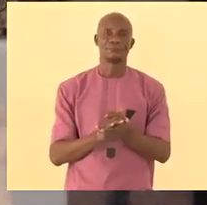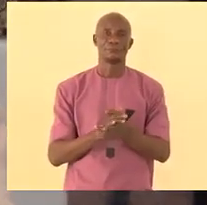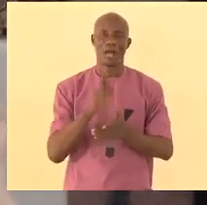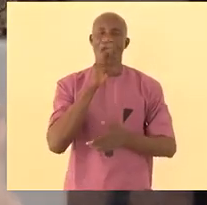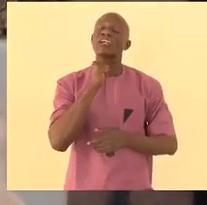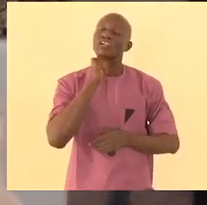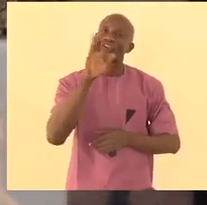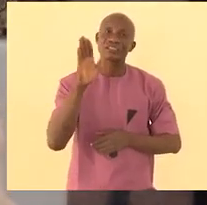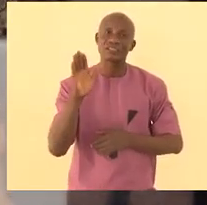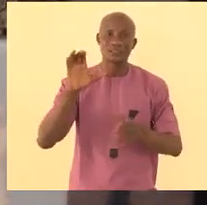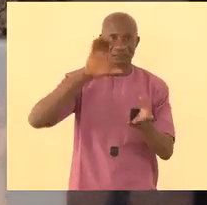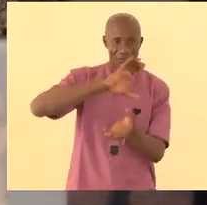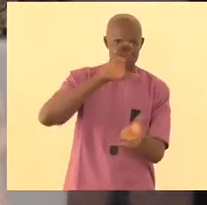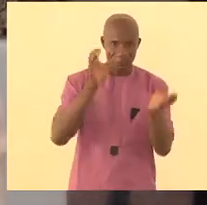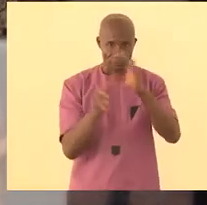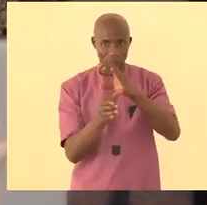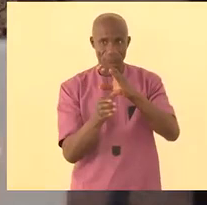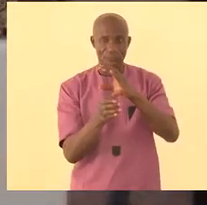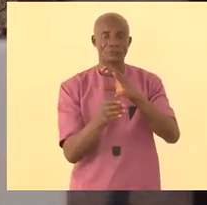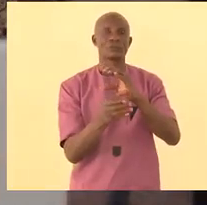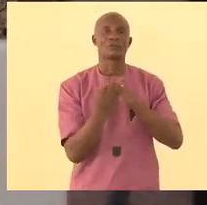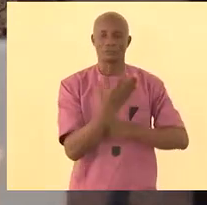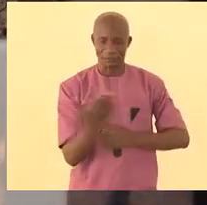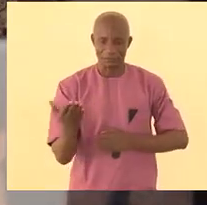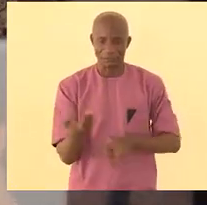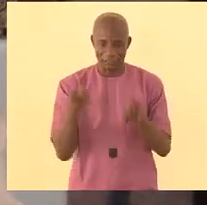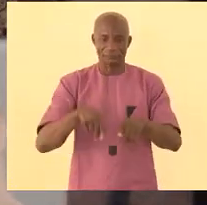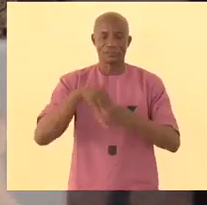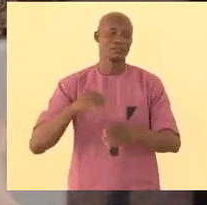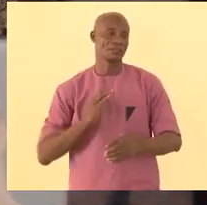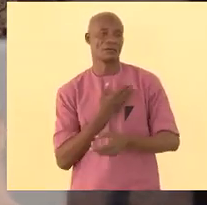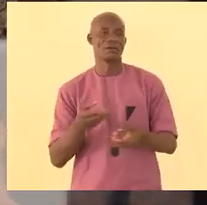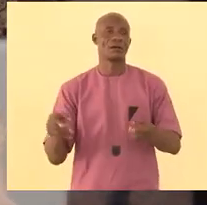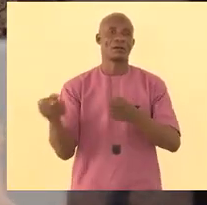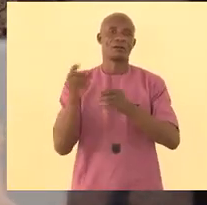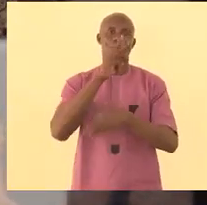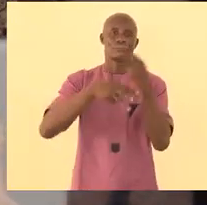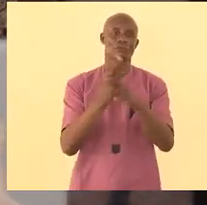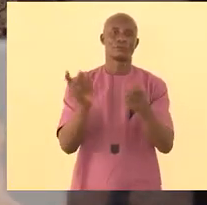are nothing compared to the events of our current world.